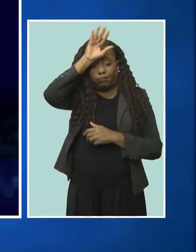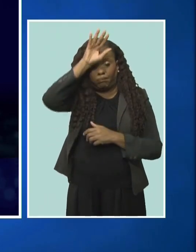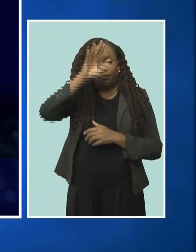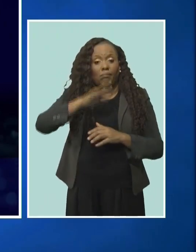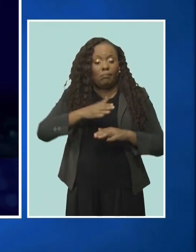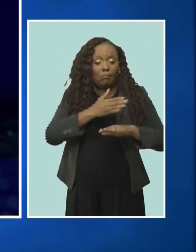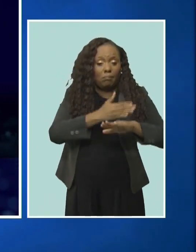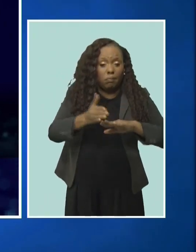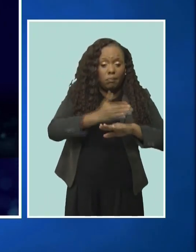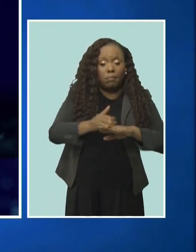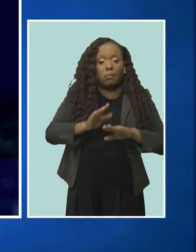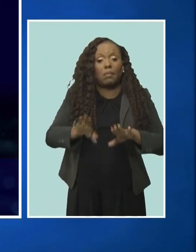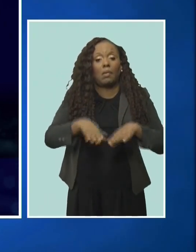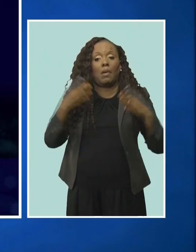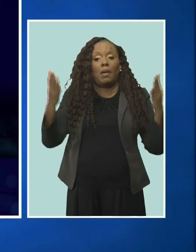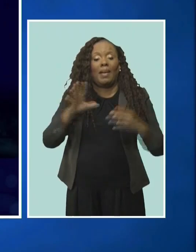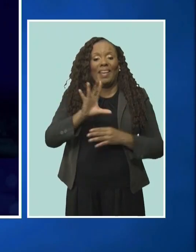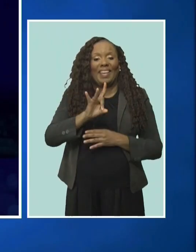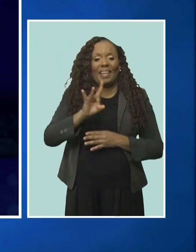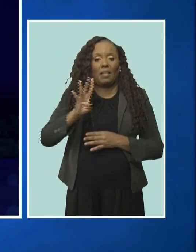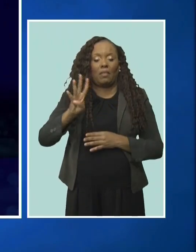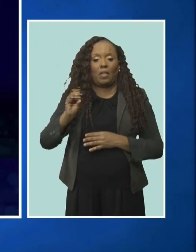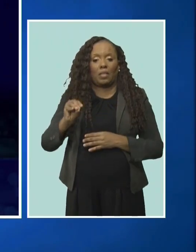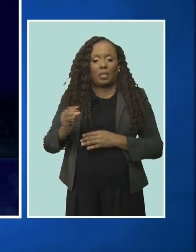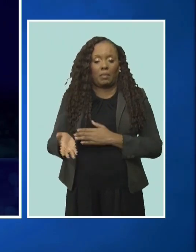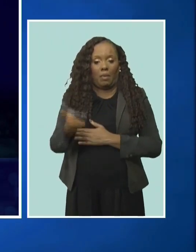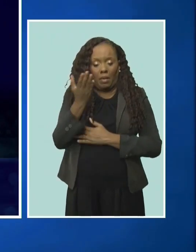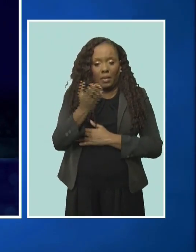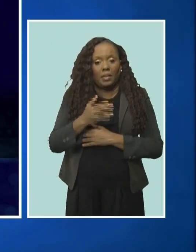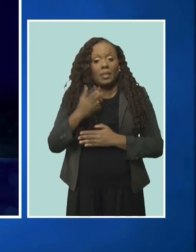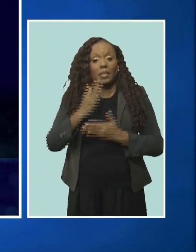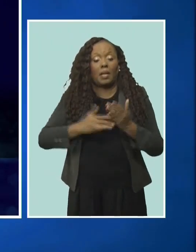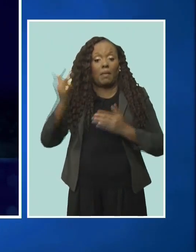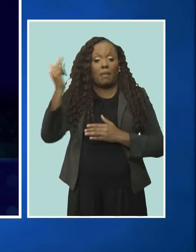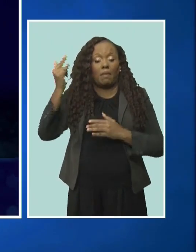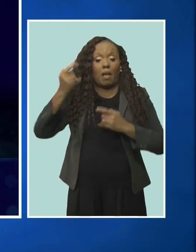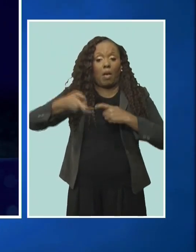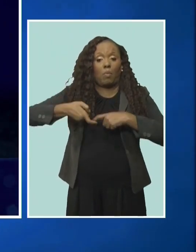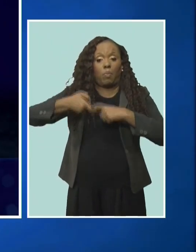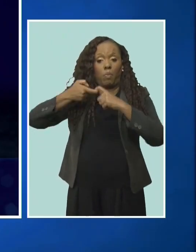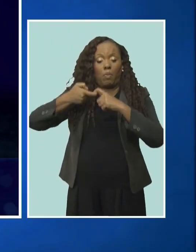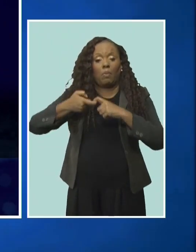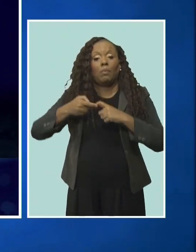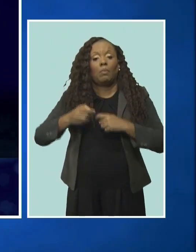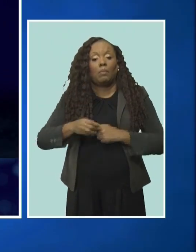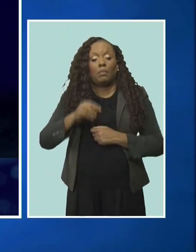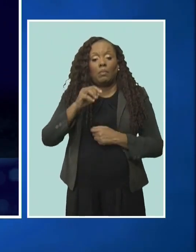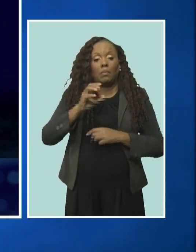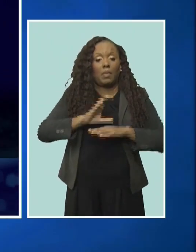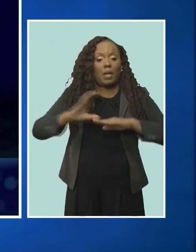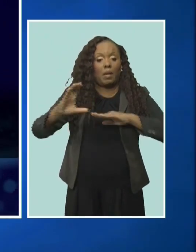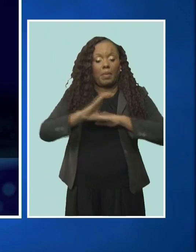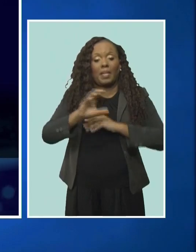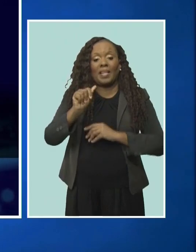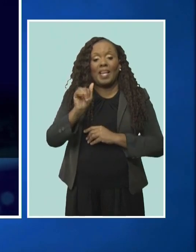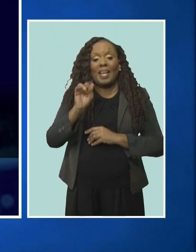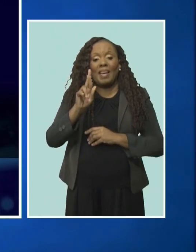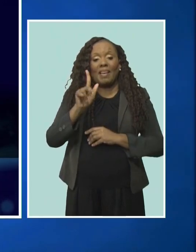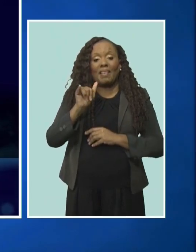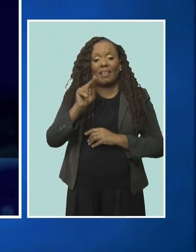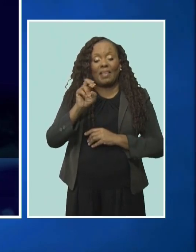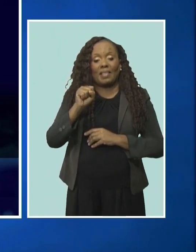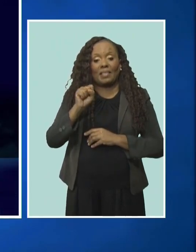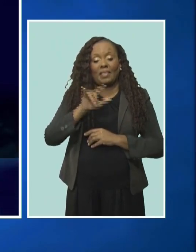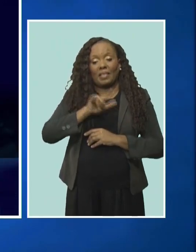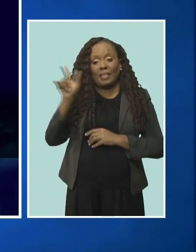approximately 8:40 a.m. The flights which experienced delays as a result were the Caribbean Airlines flight to St. Vincent,